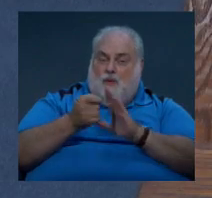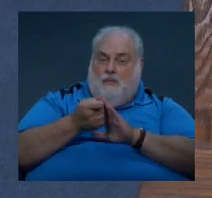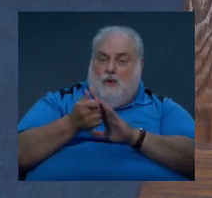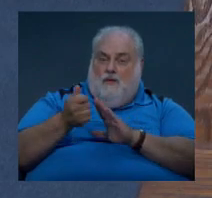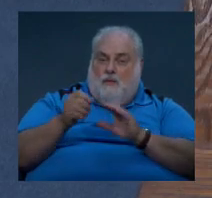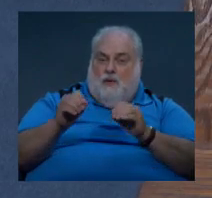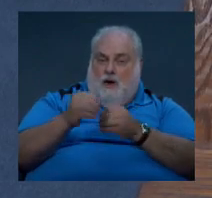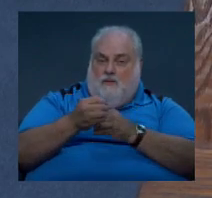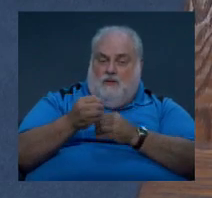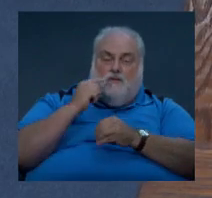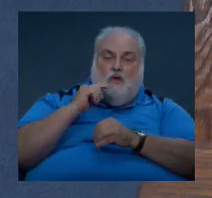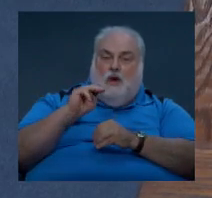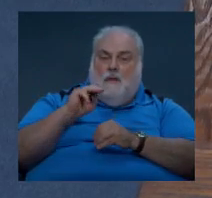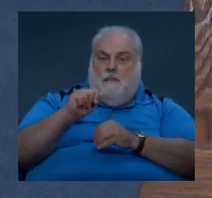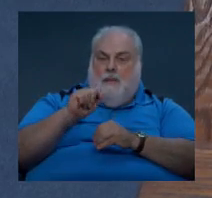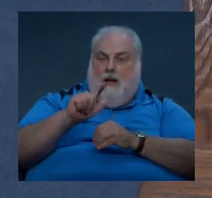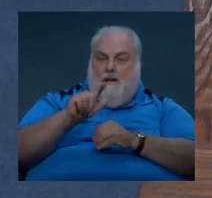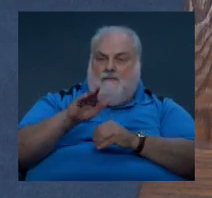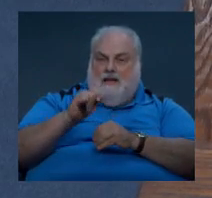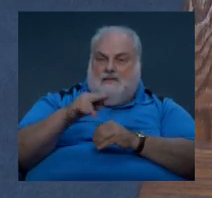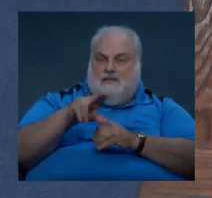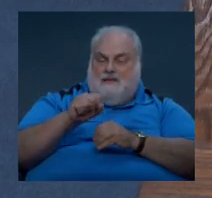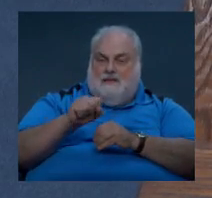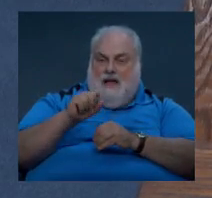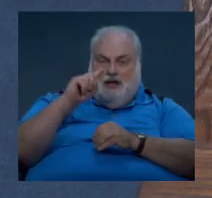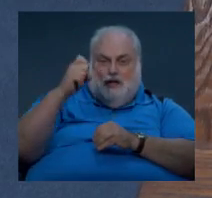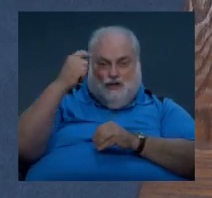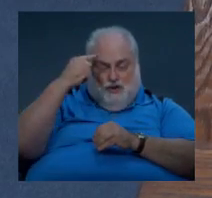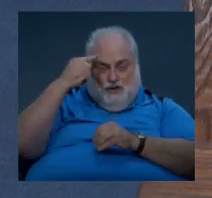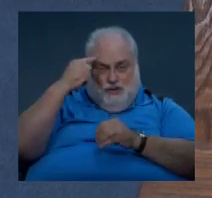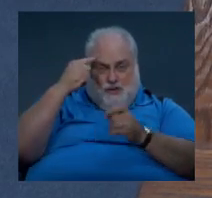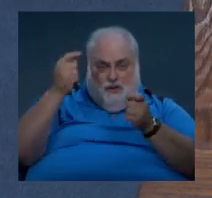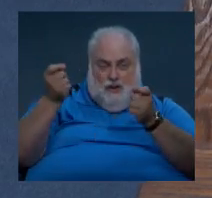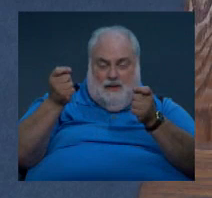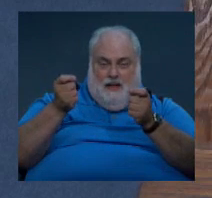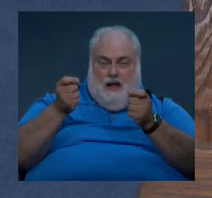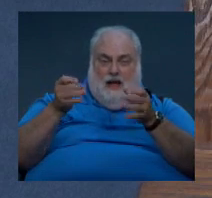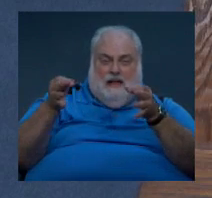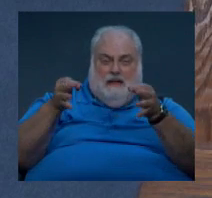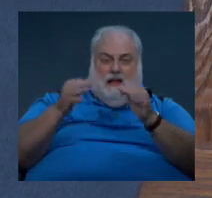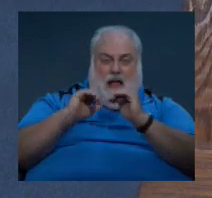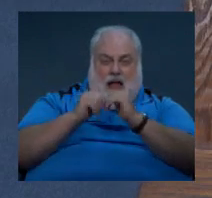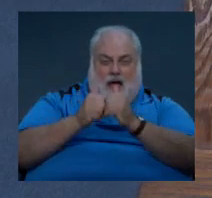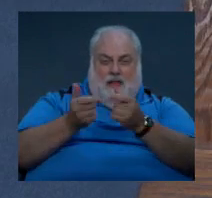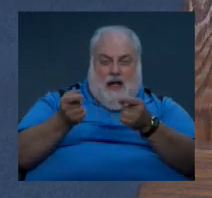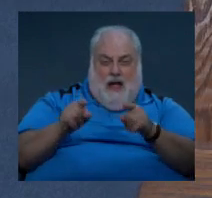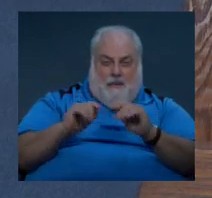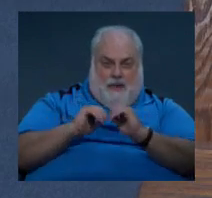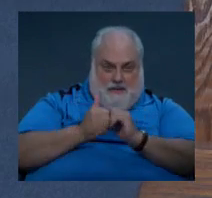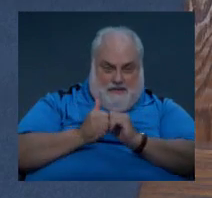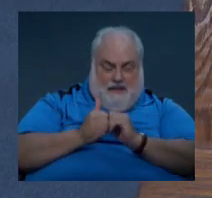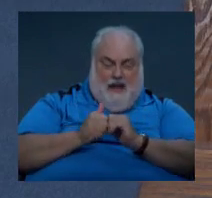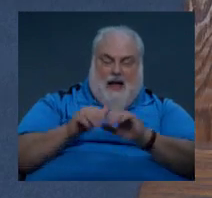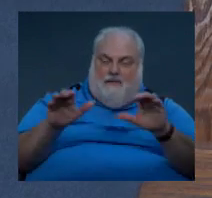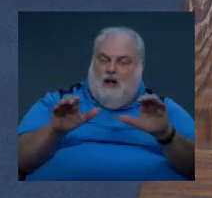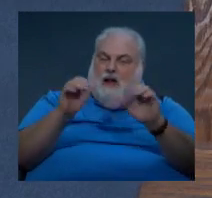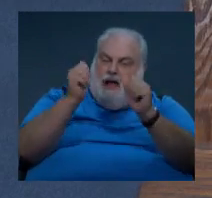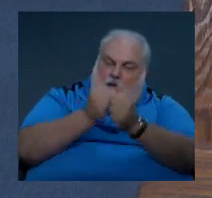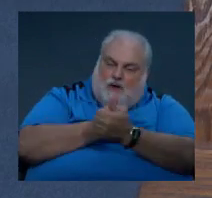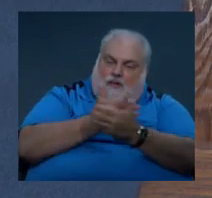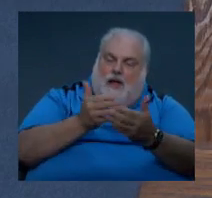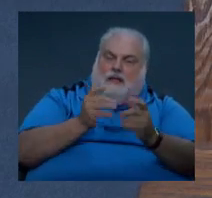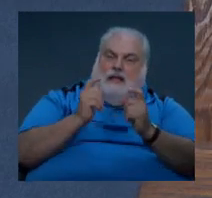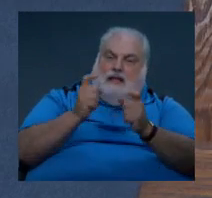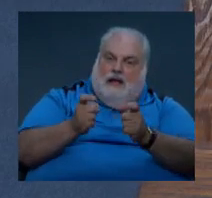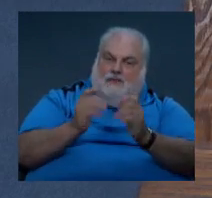grounds for removal from office for malfeasance. And there's an attorney general's opinion that outlines how that how that happens. I've done everything I can to give the